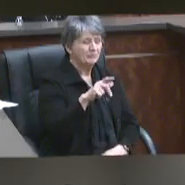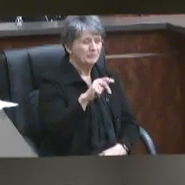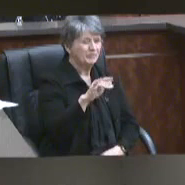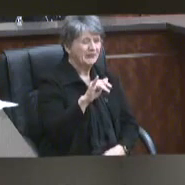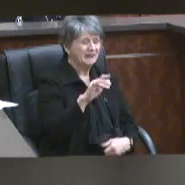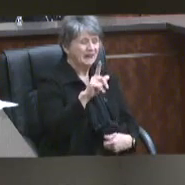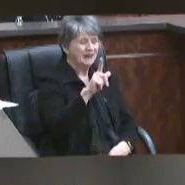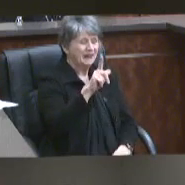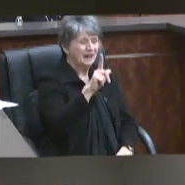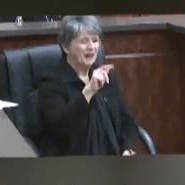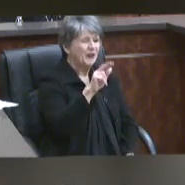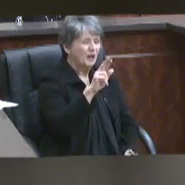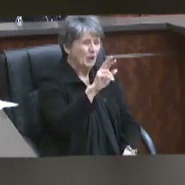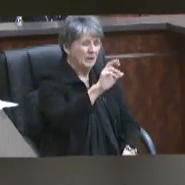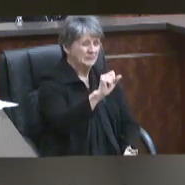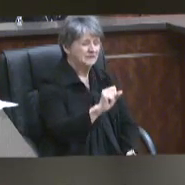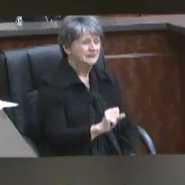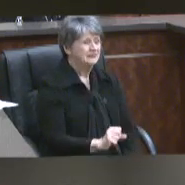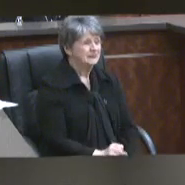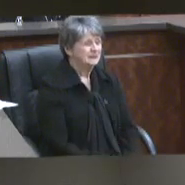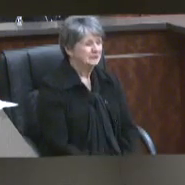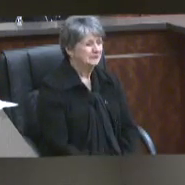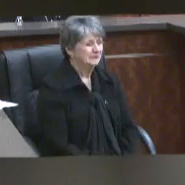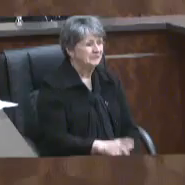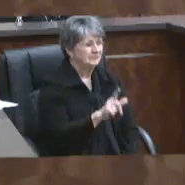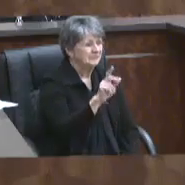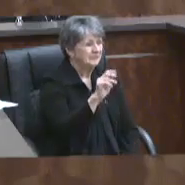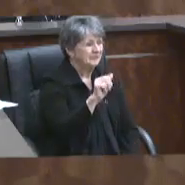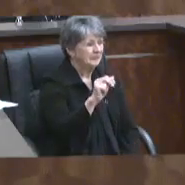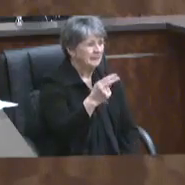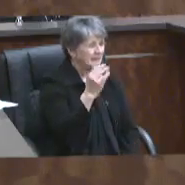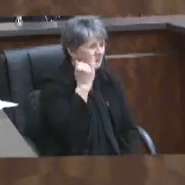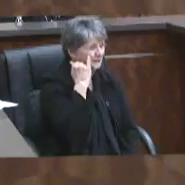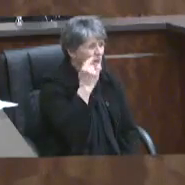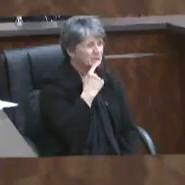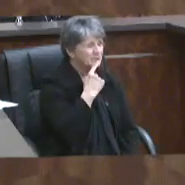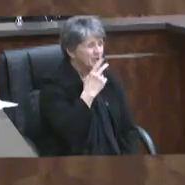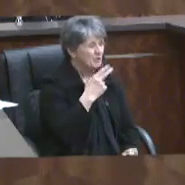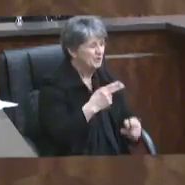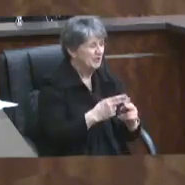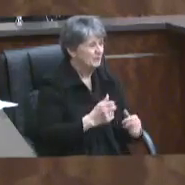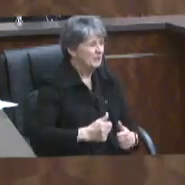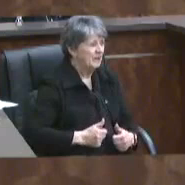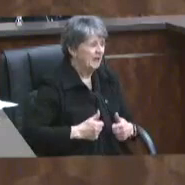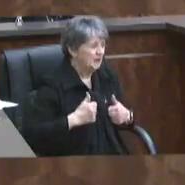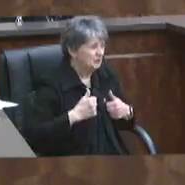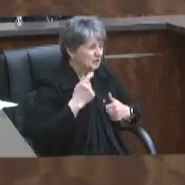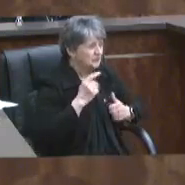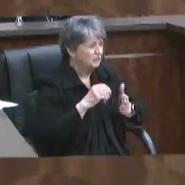from Lars. Leah, if you'll give your name and address for the record, please.